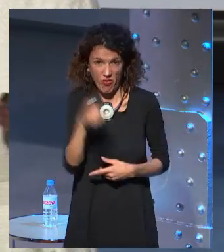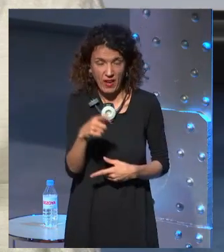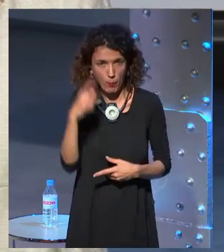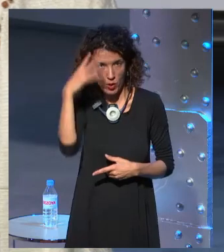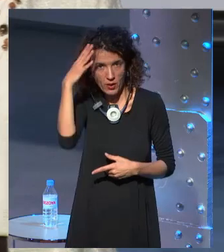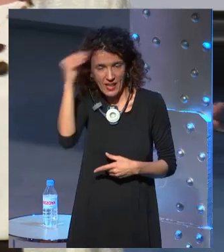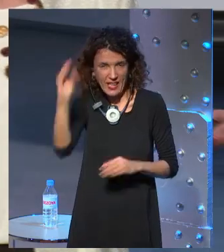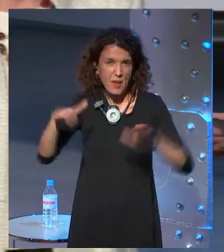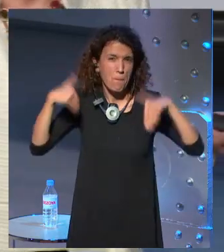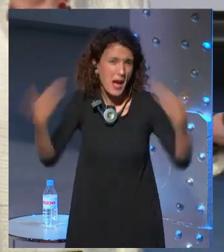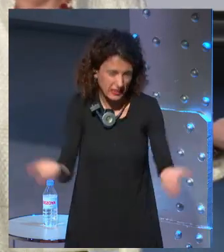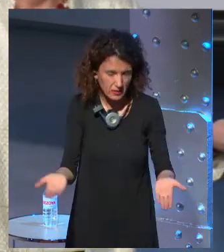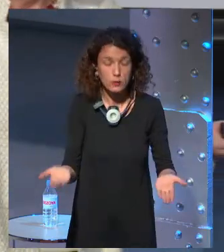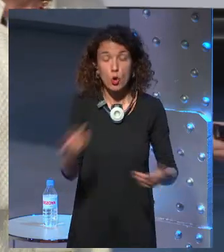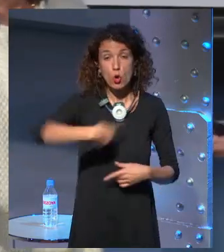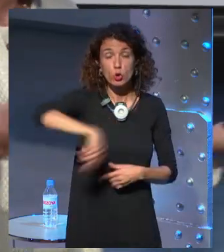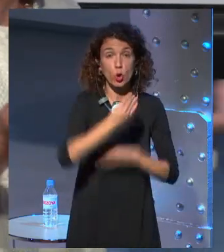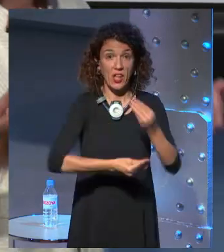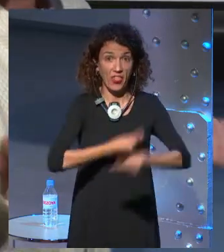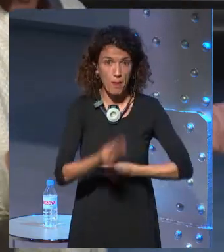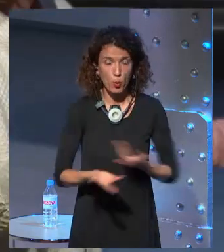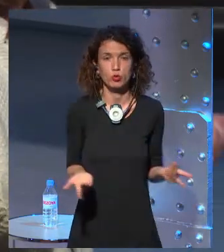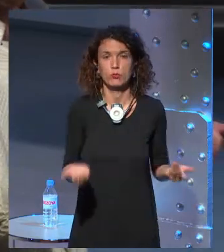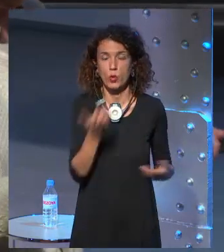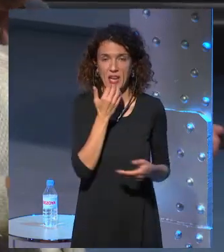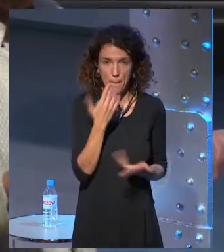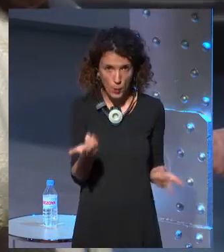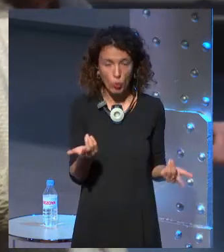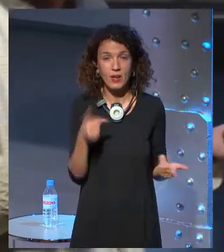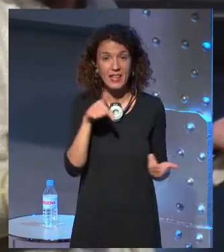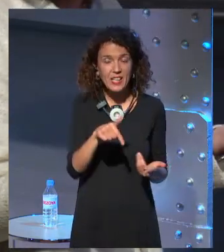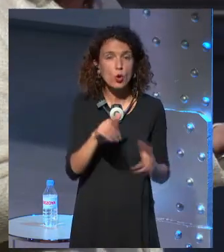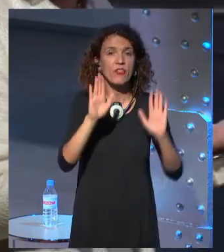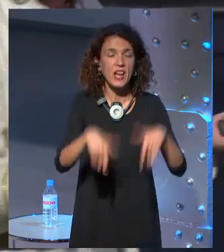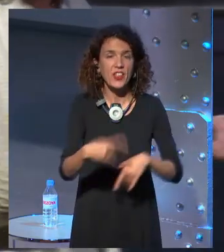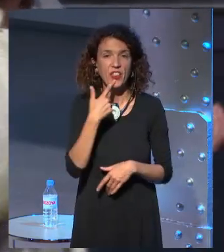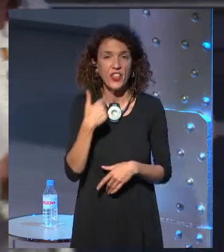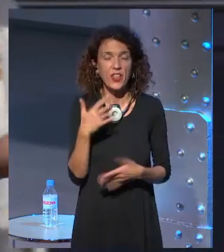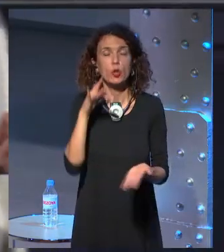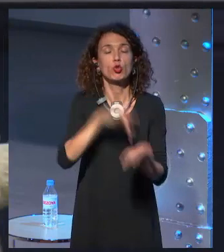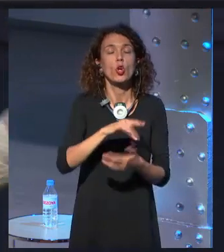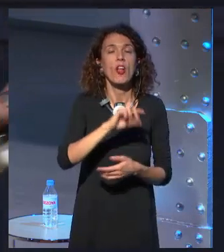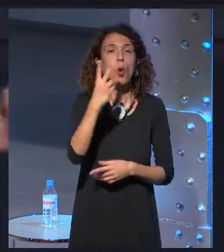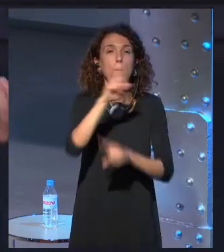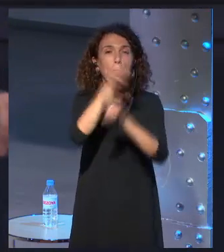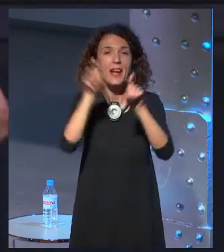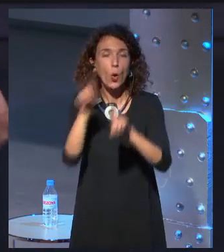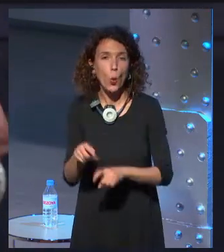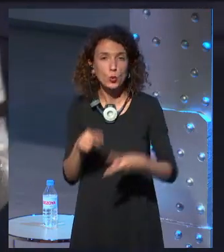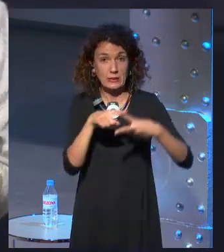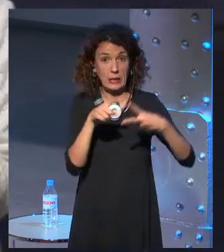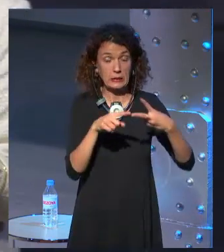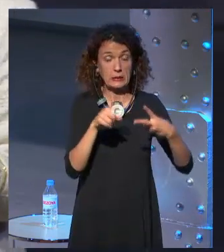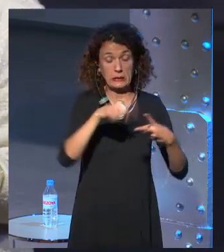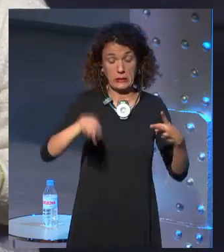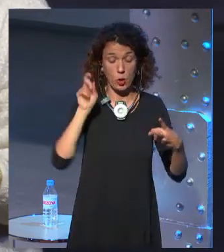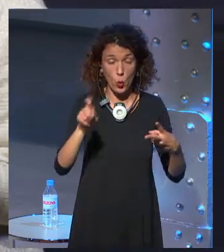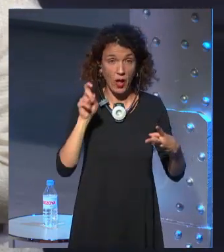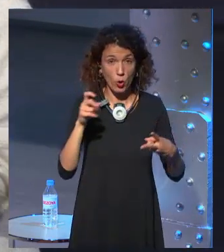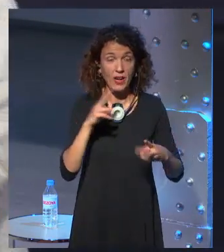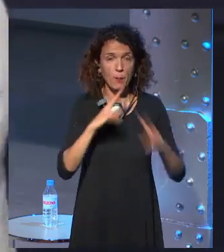So then what do we do? Right, that leads us to the next two questions that I think as educators we absolutely have to